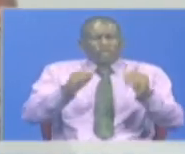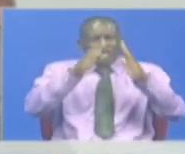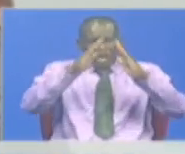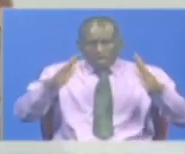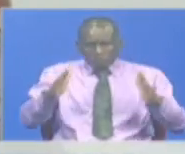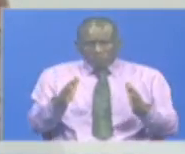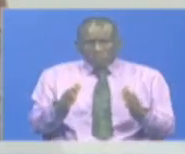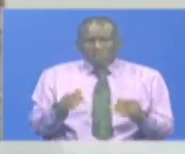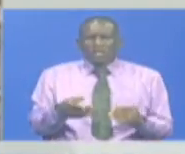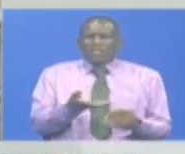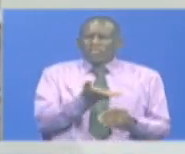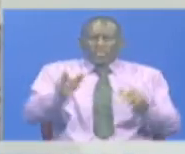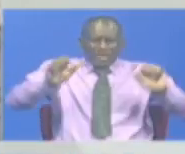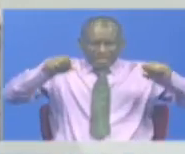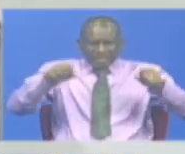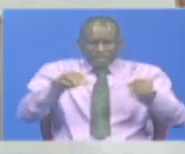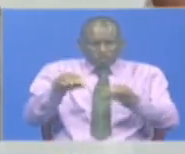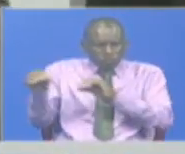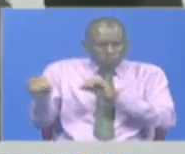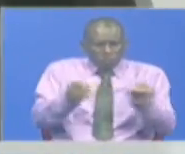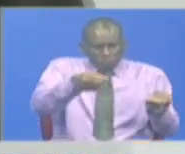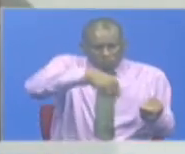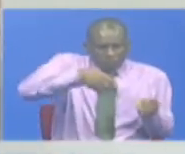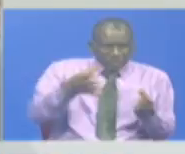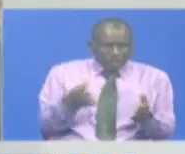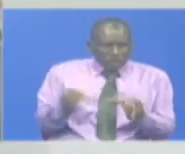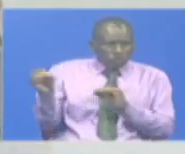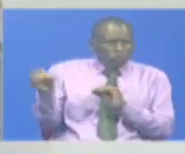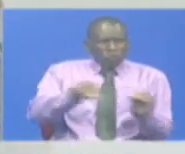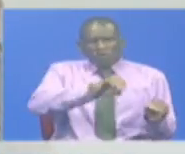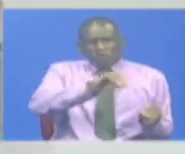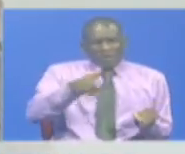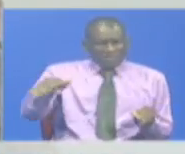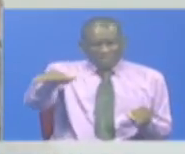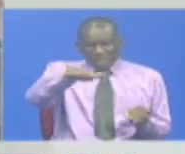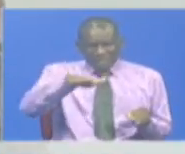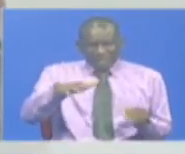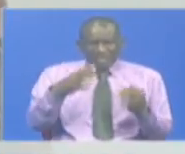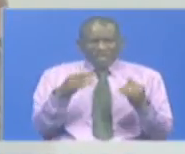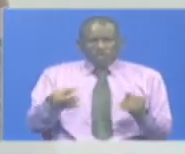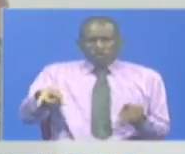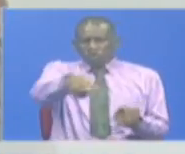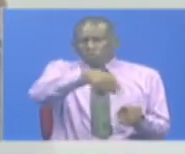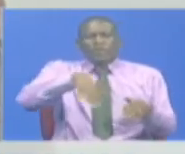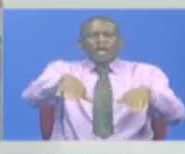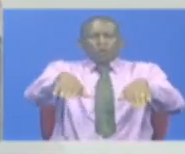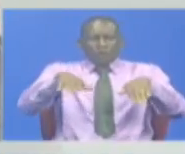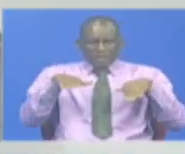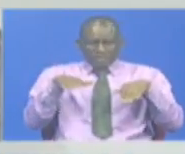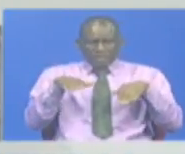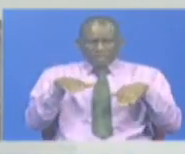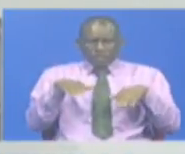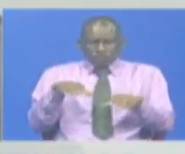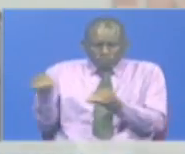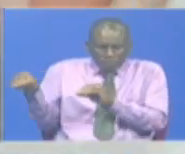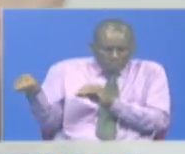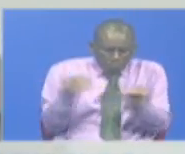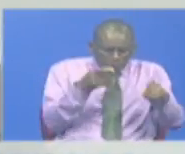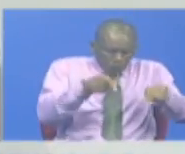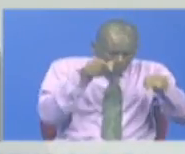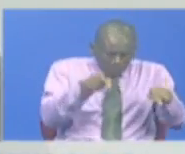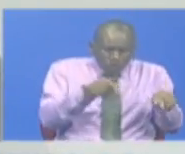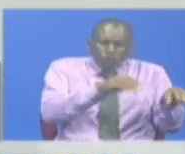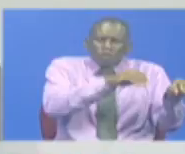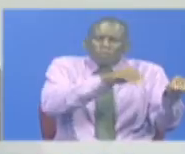sababu walikubali kututoa hapa, kutupeleka kwingine. So tulikuwa tunangoja, tutorelewe, tupeleke